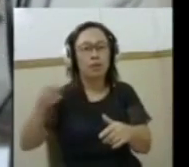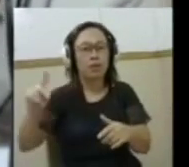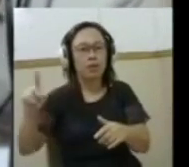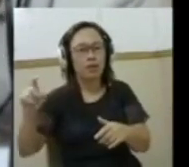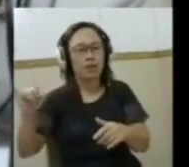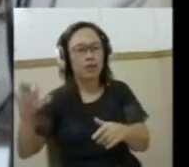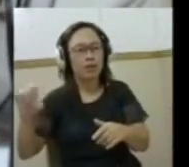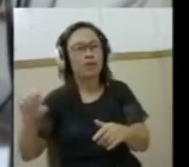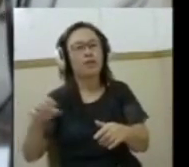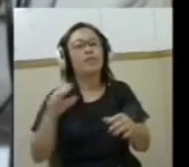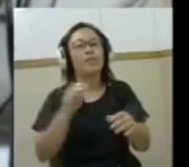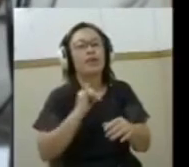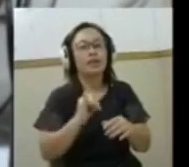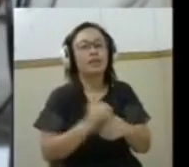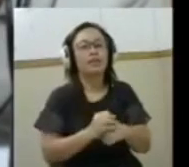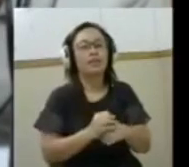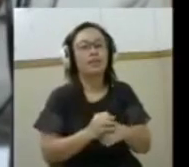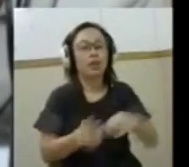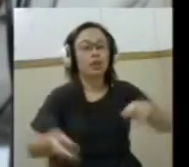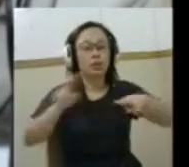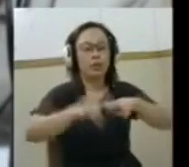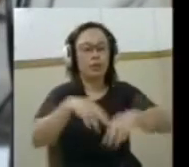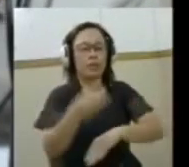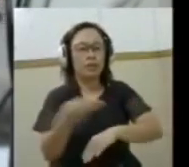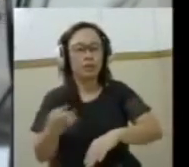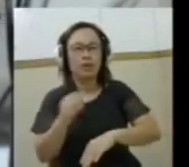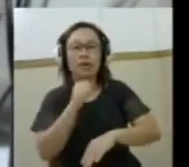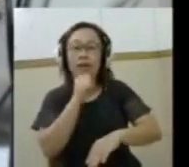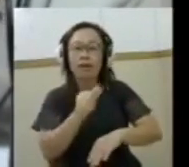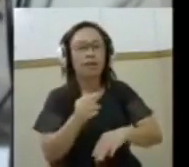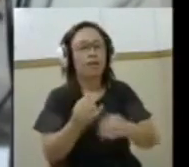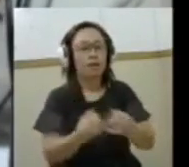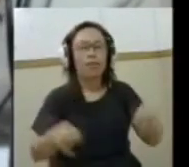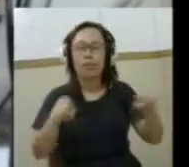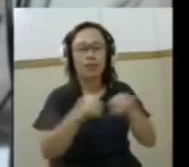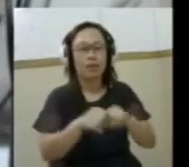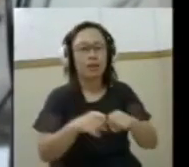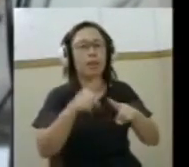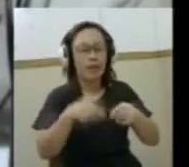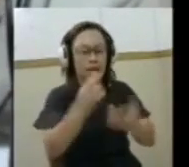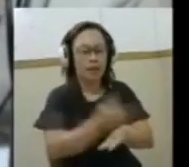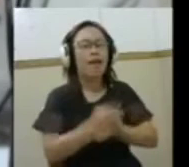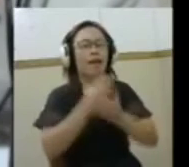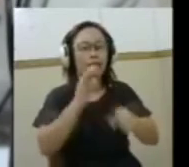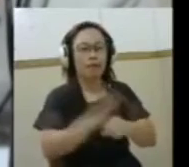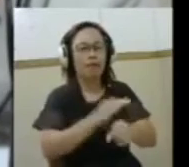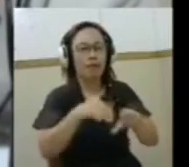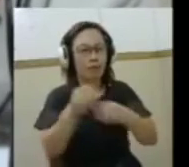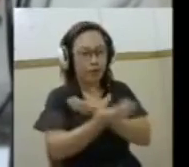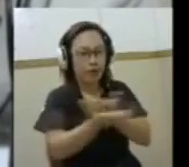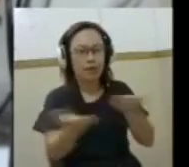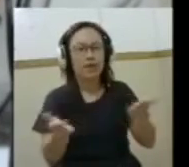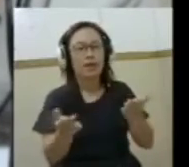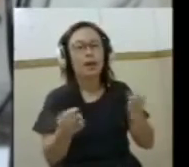contains supplementary material that is not an essential part, but which may be helpful in providing a